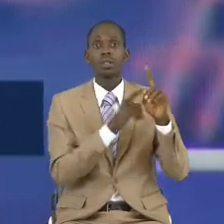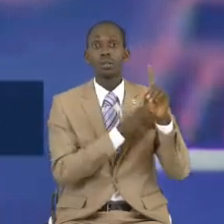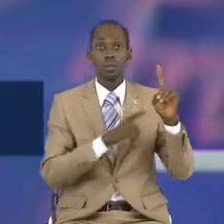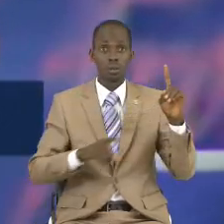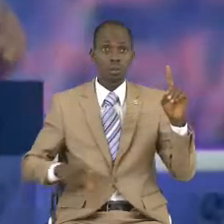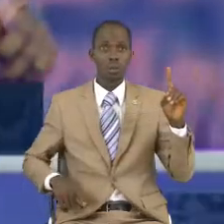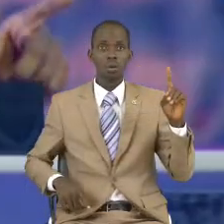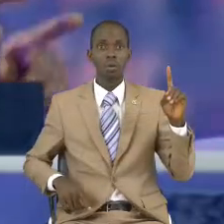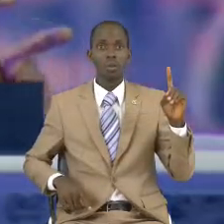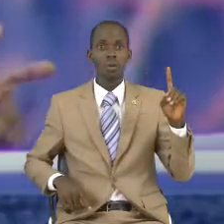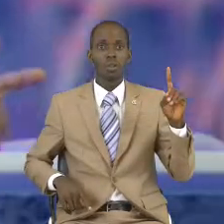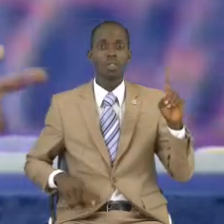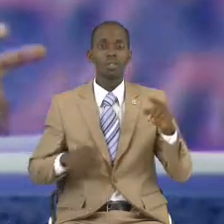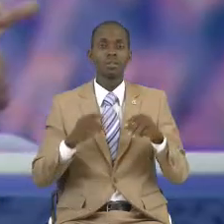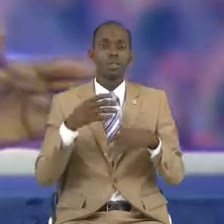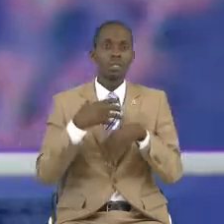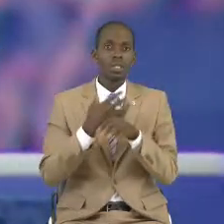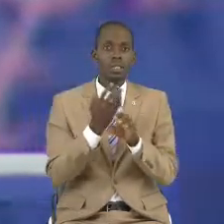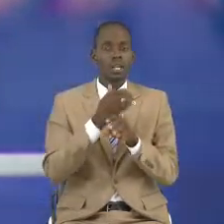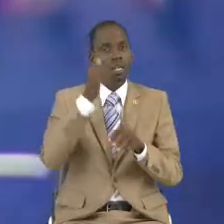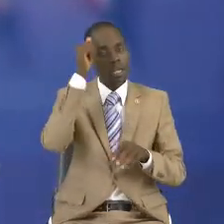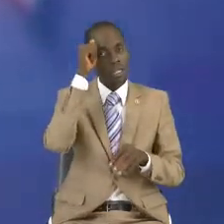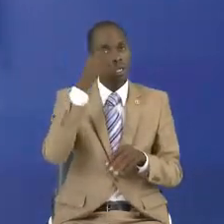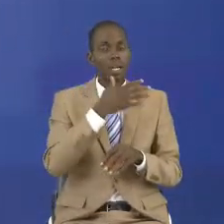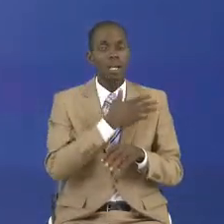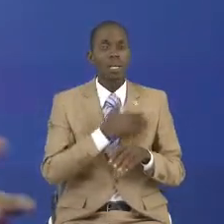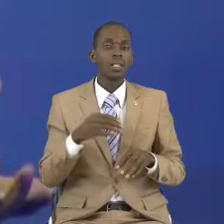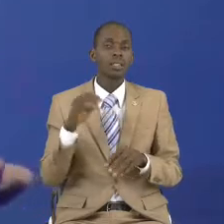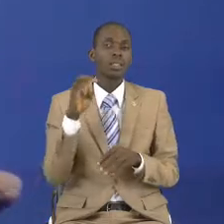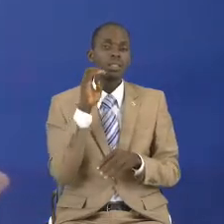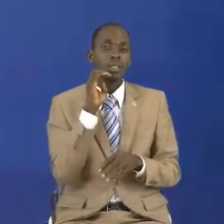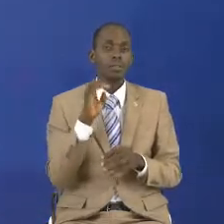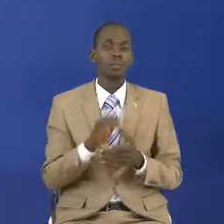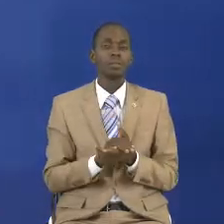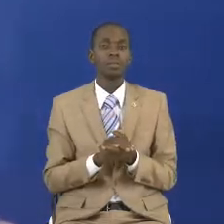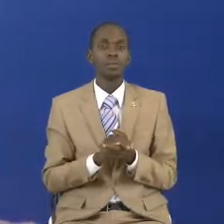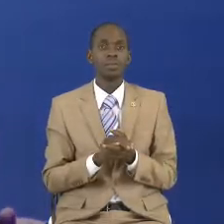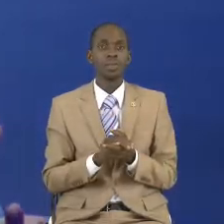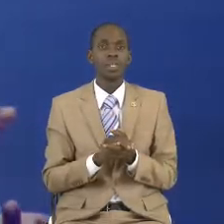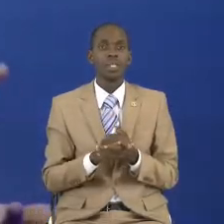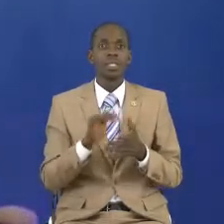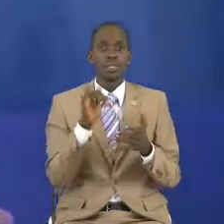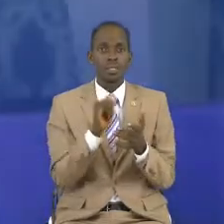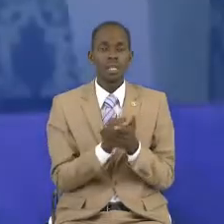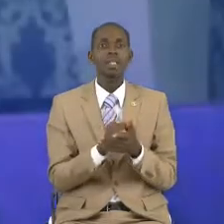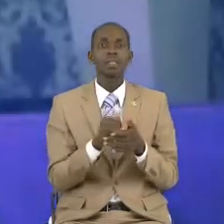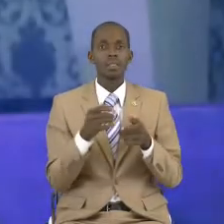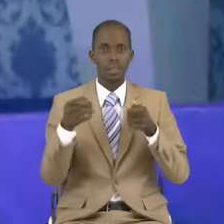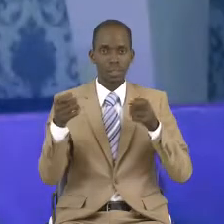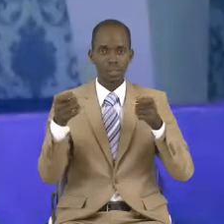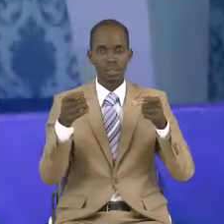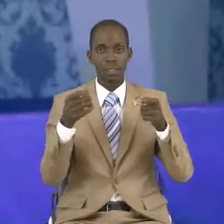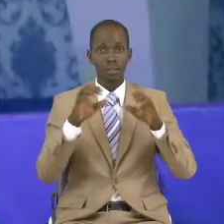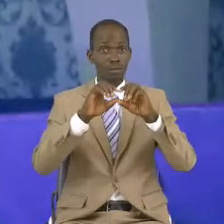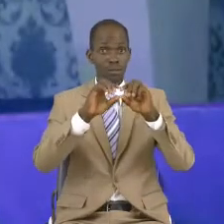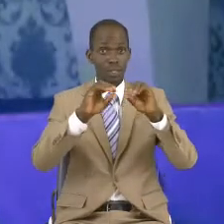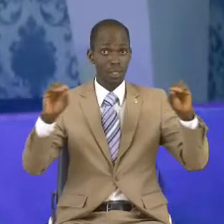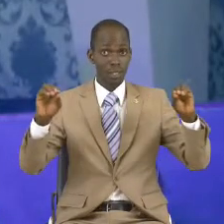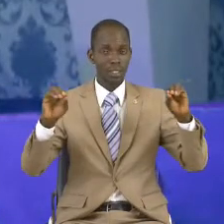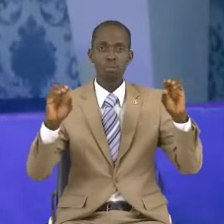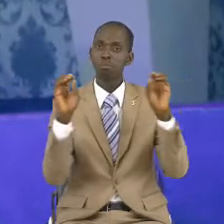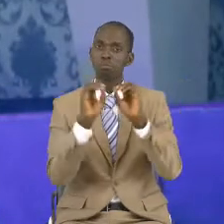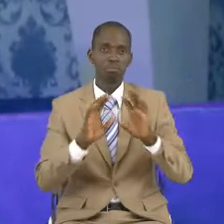that they will have dominion that decree nothing could have